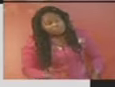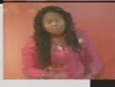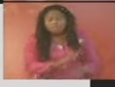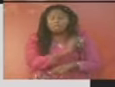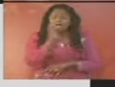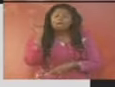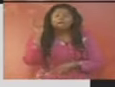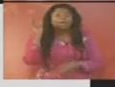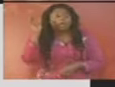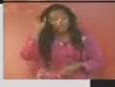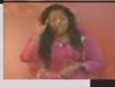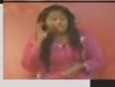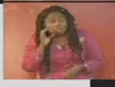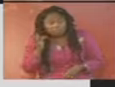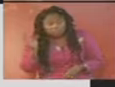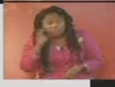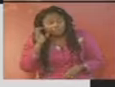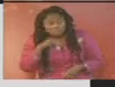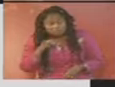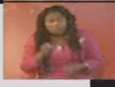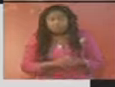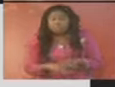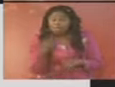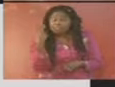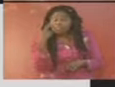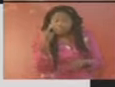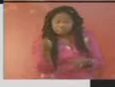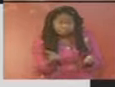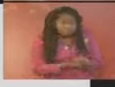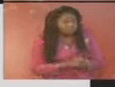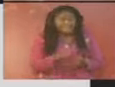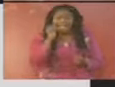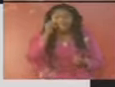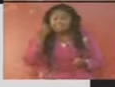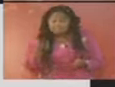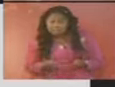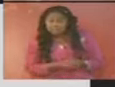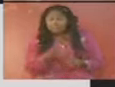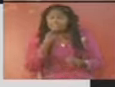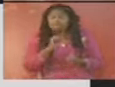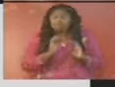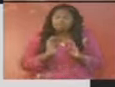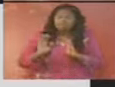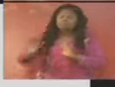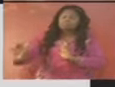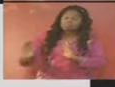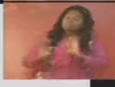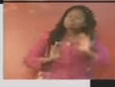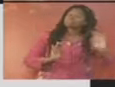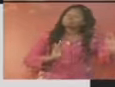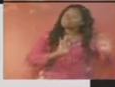off limits. I have turned down every single invitation I have received for